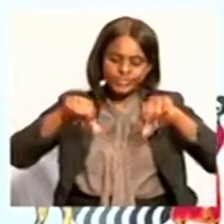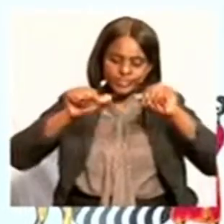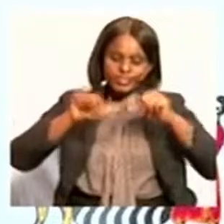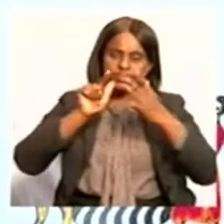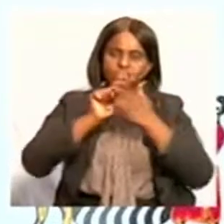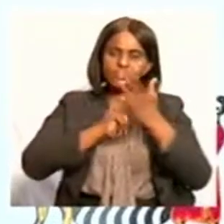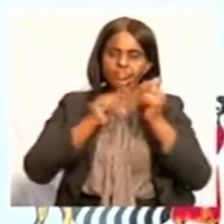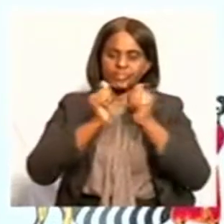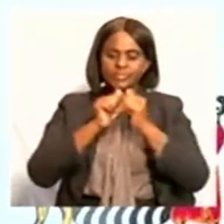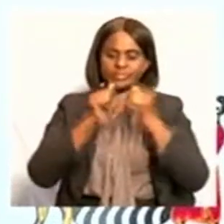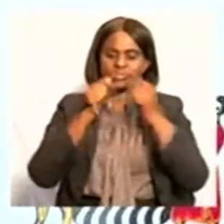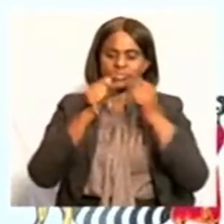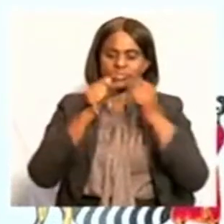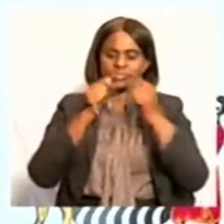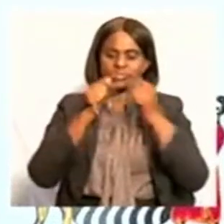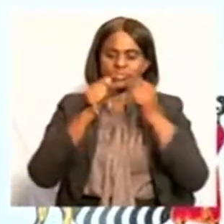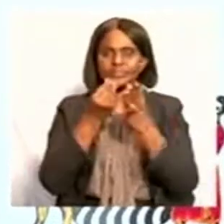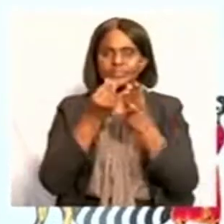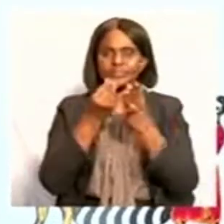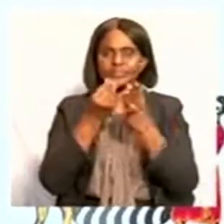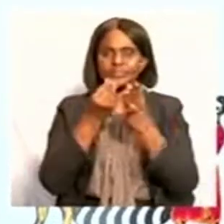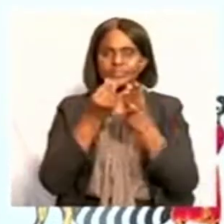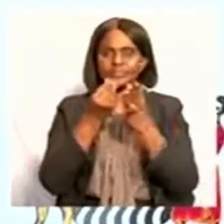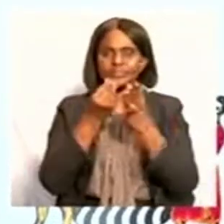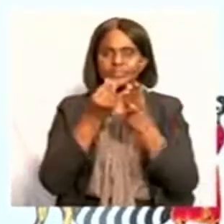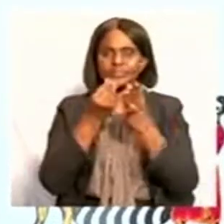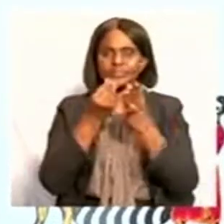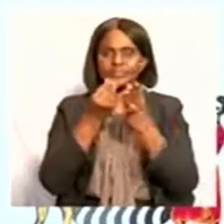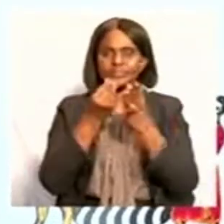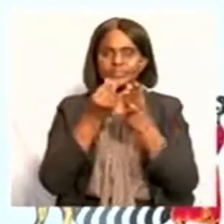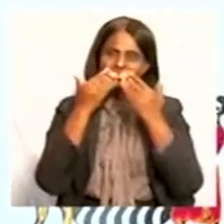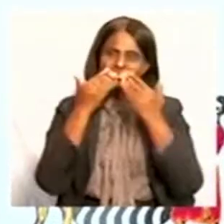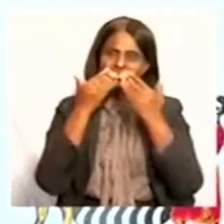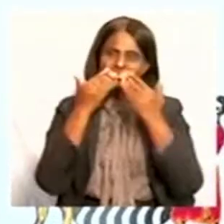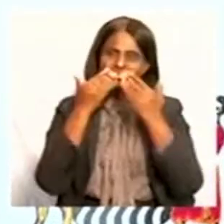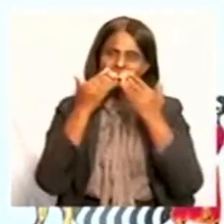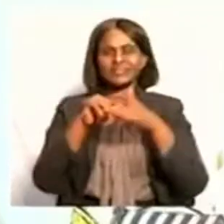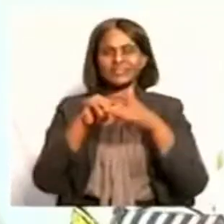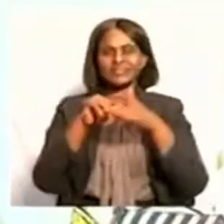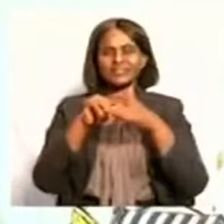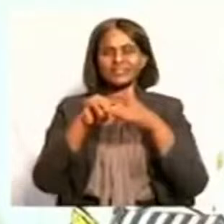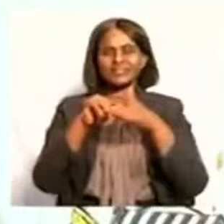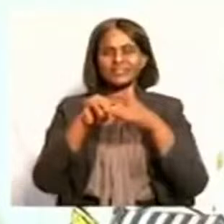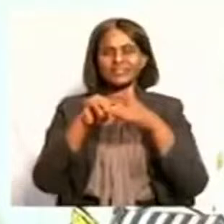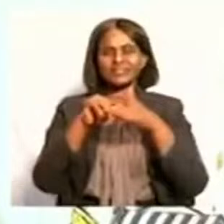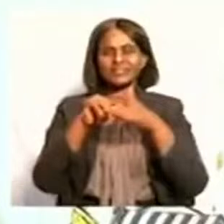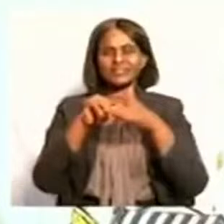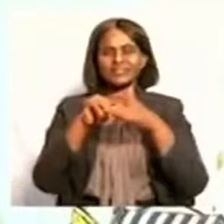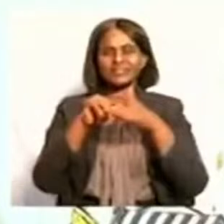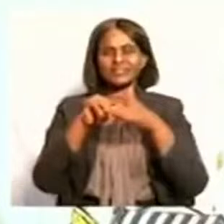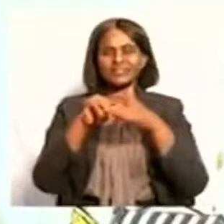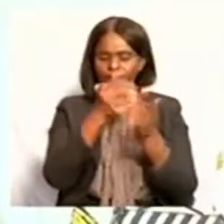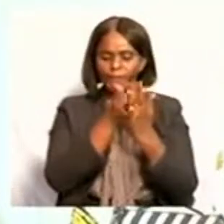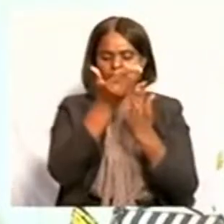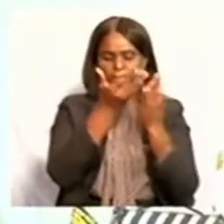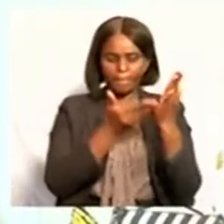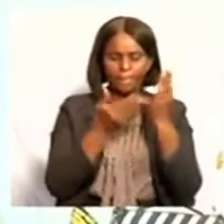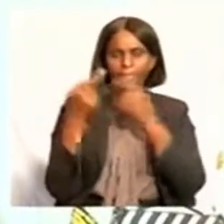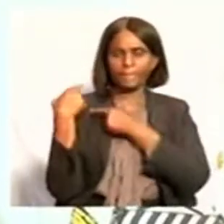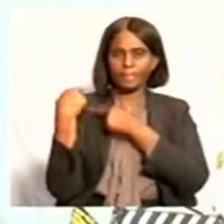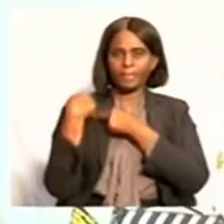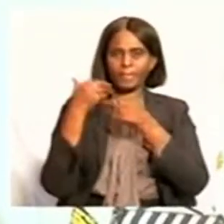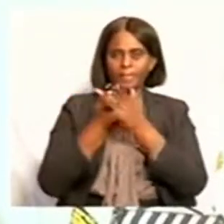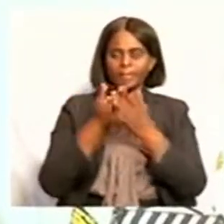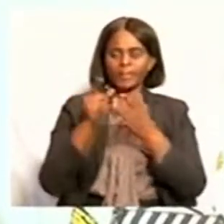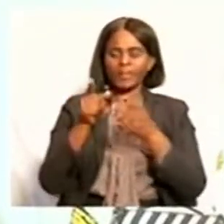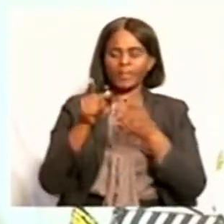the Public Finance Management Act. Thank you. All right. So how do you undertake all these responsibilities? I